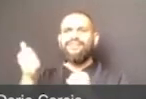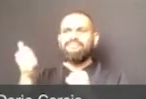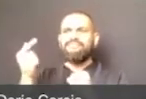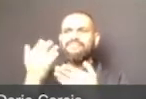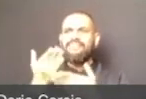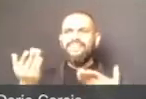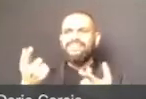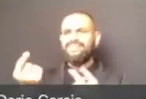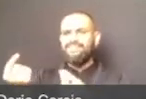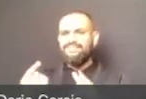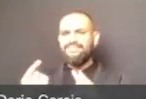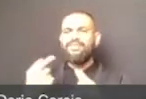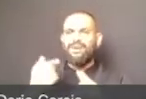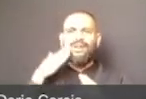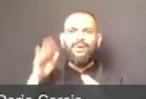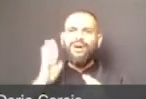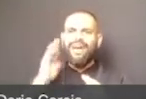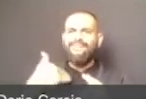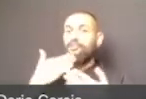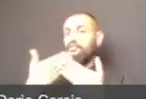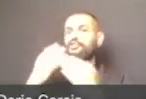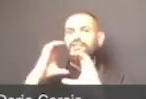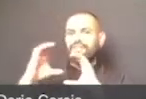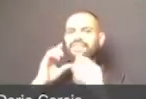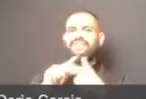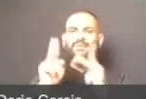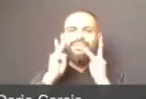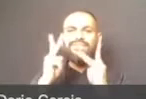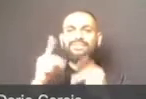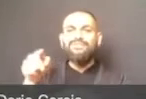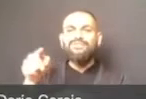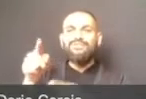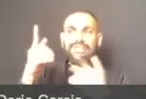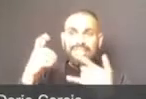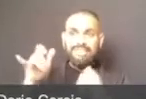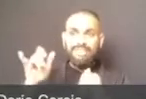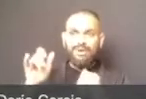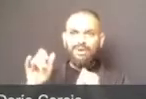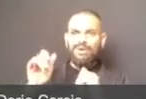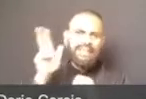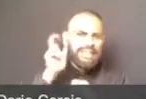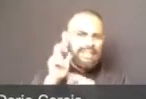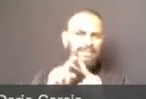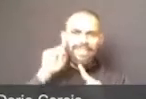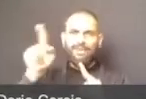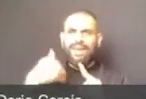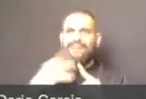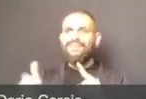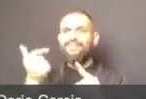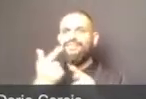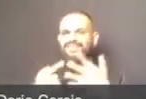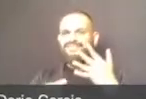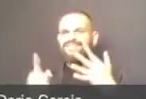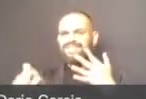have a good conversation here, and then we'll see you still listen, but I think you've got other commitments. So with that,